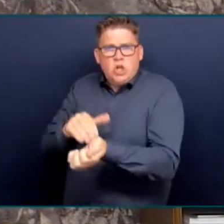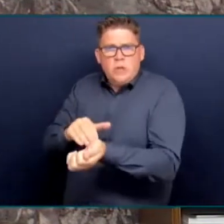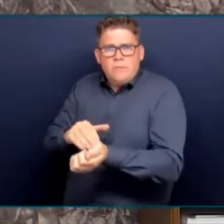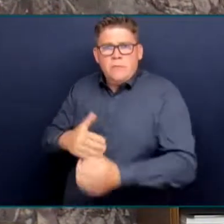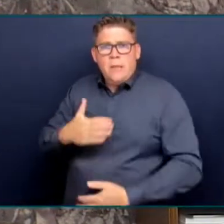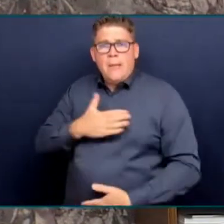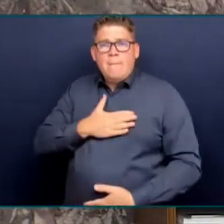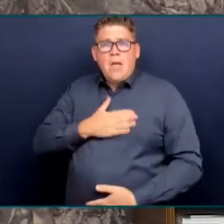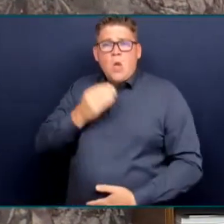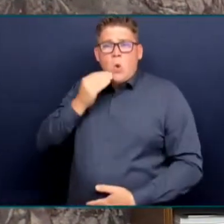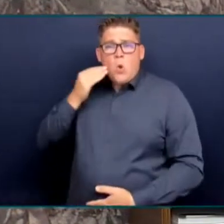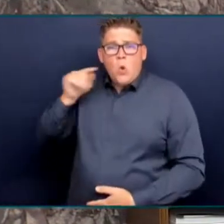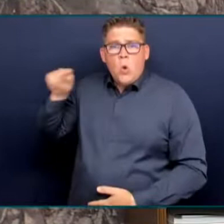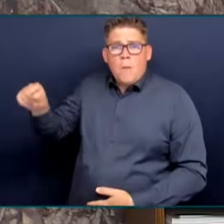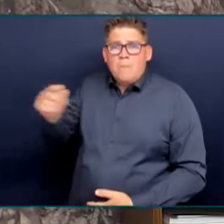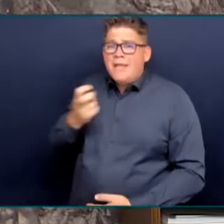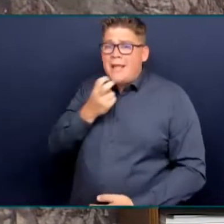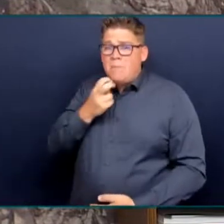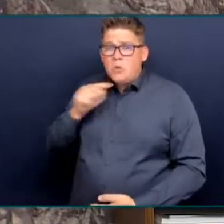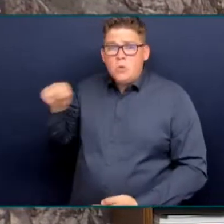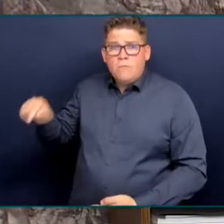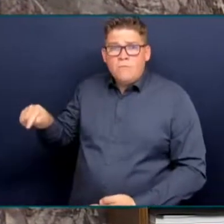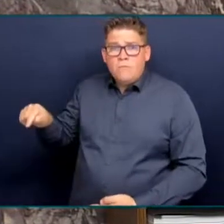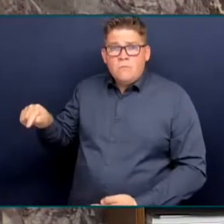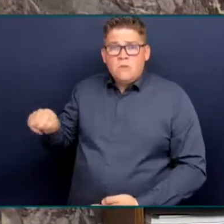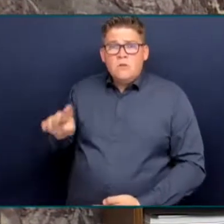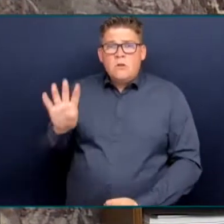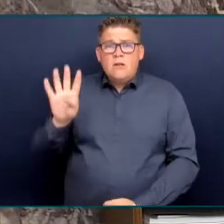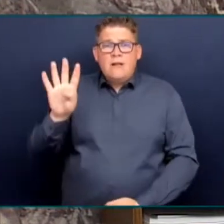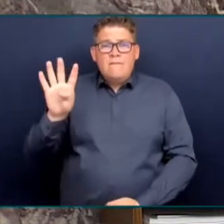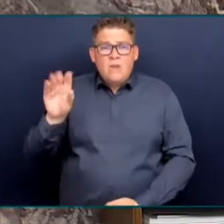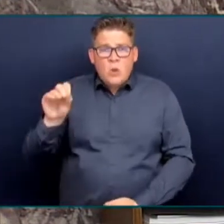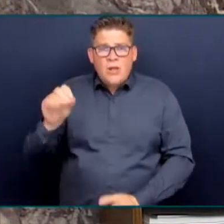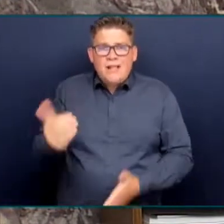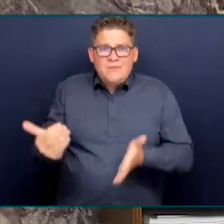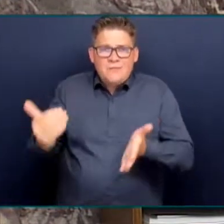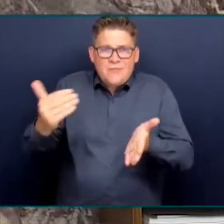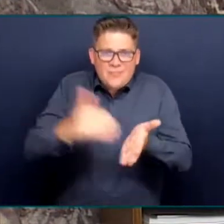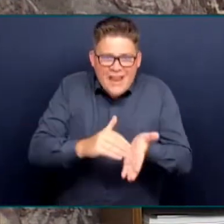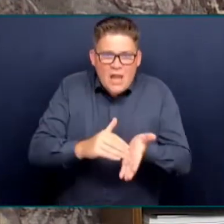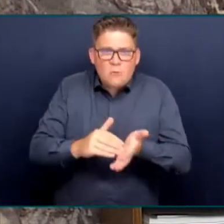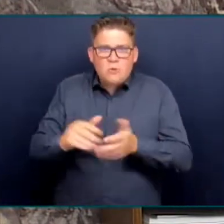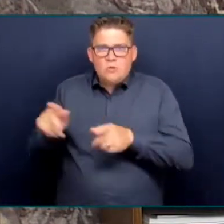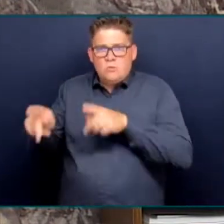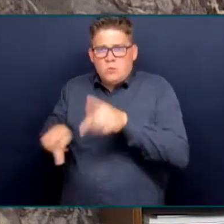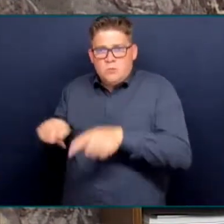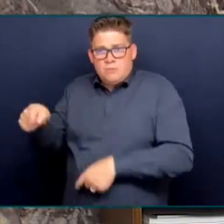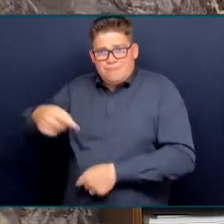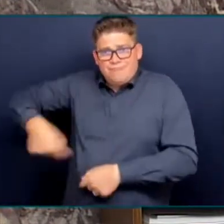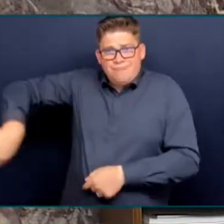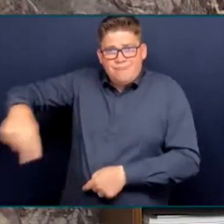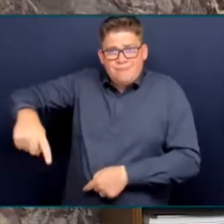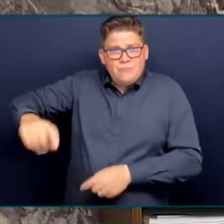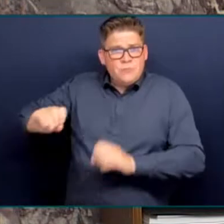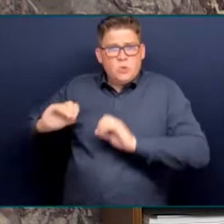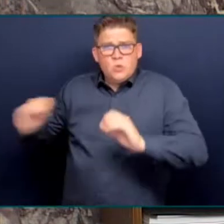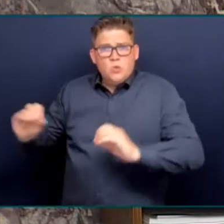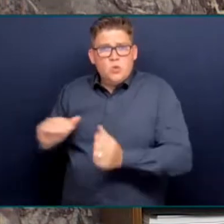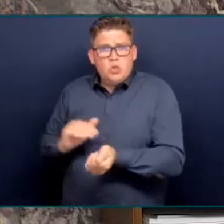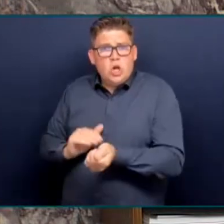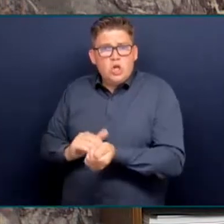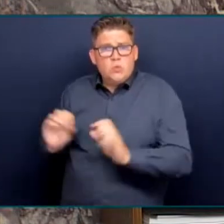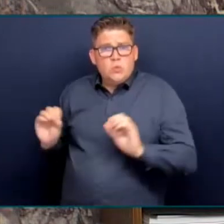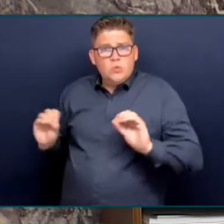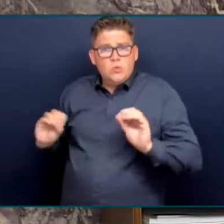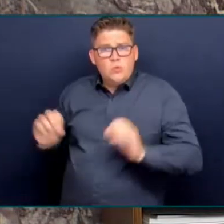40,000 residents are without a family doctor today. The time for action is long overdue, but all we're getting from the minister